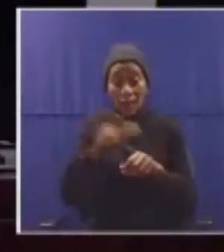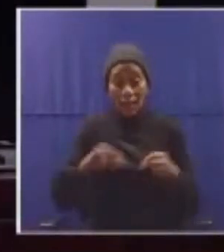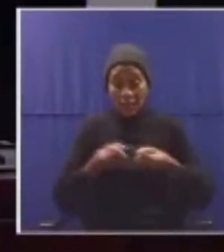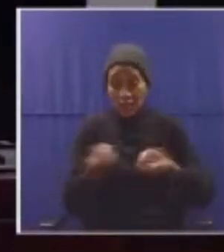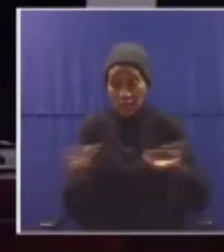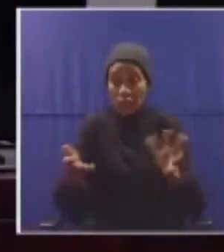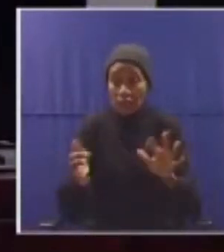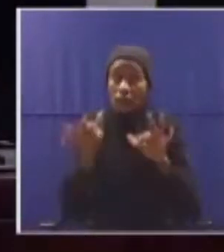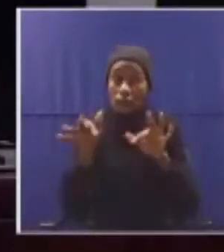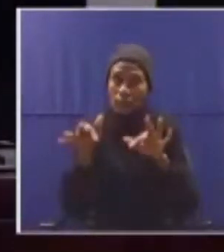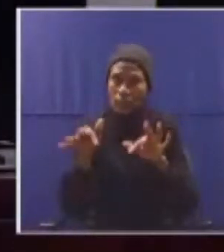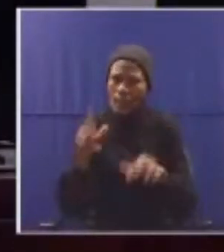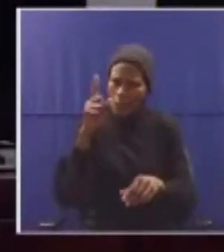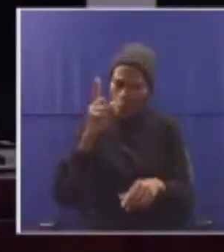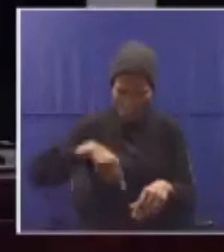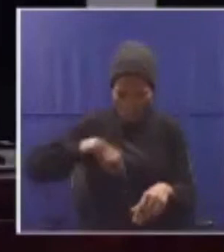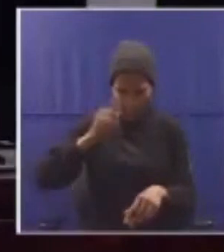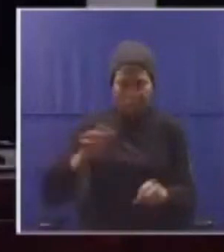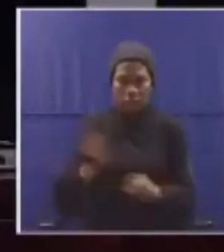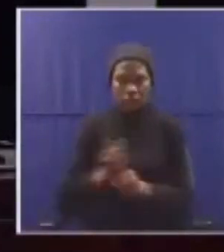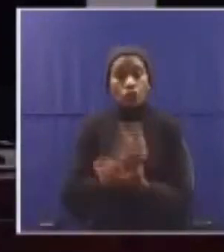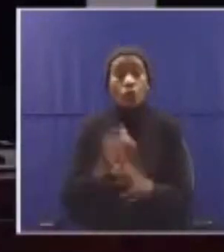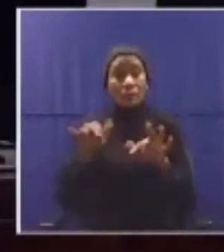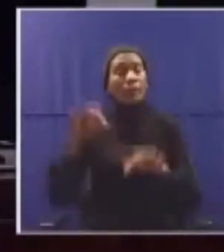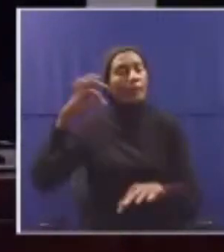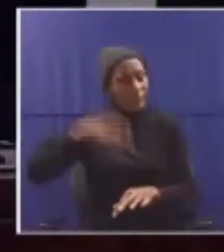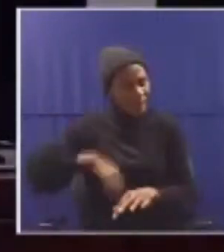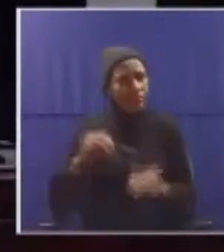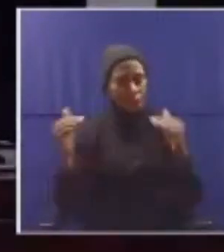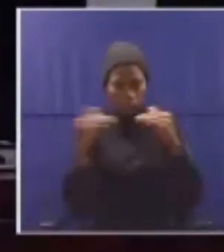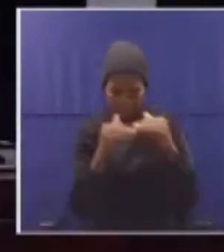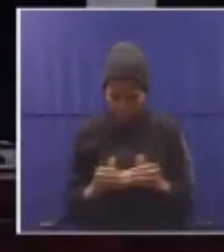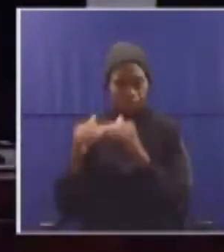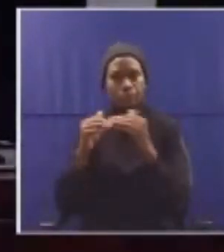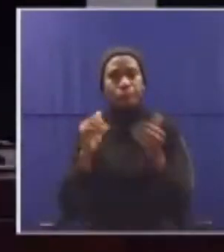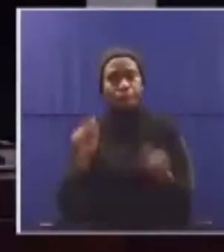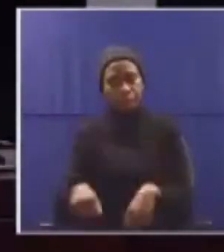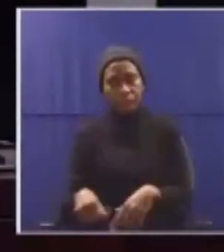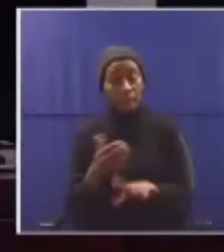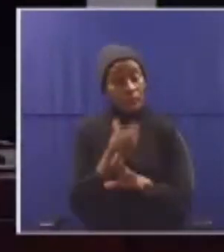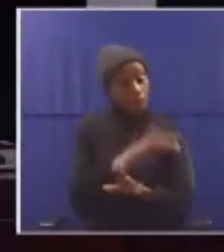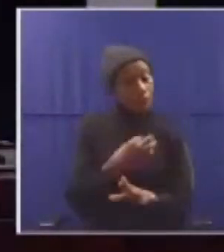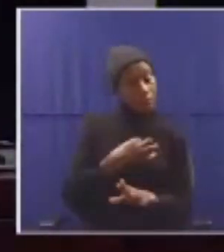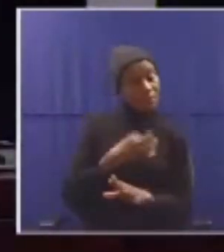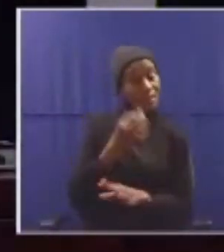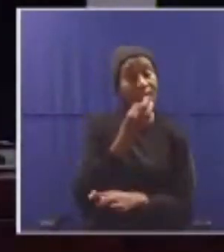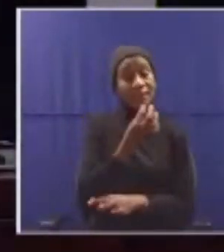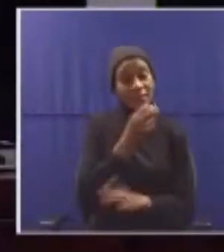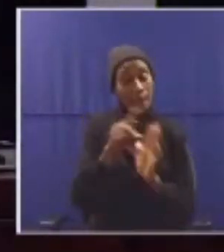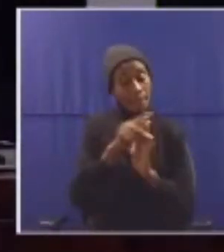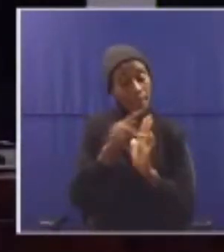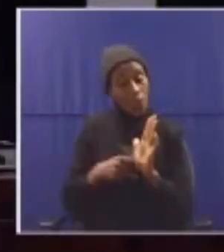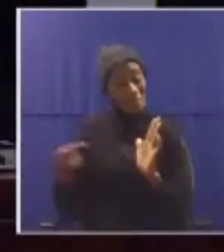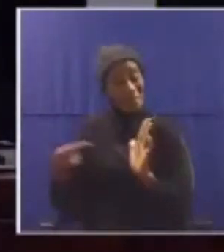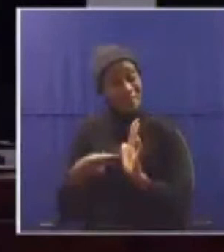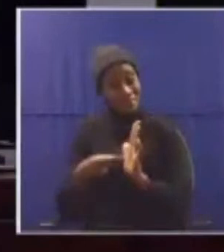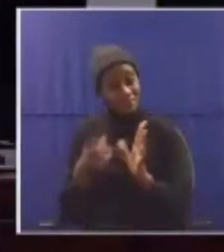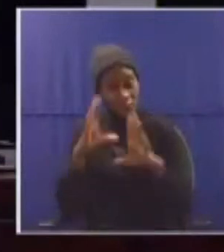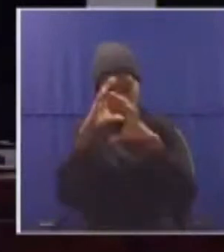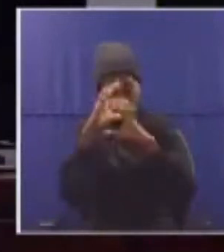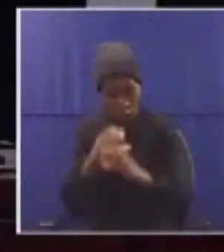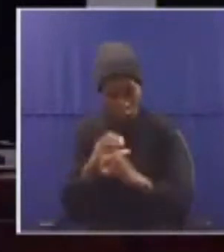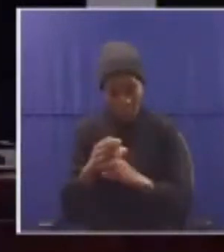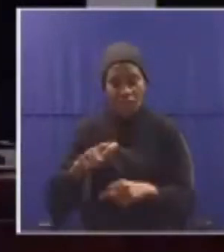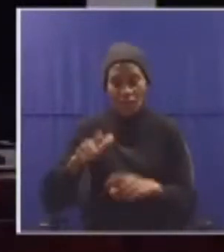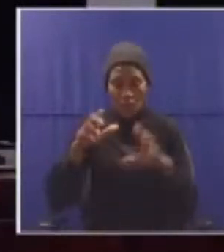it really benefits them. And of course, as I said earlier, it's not just a program of